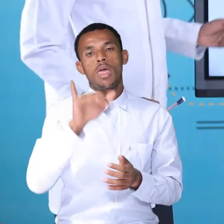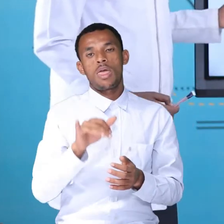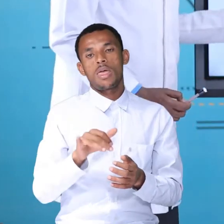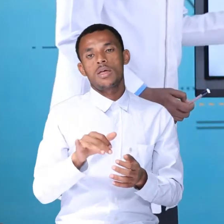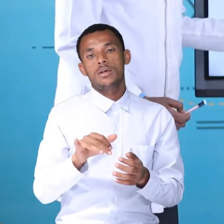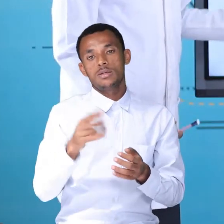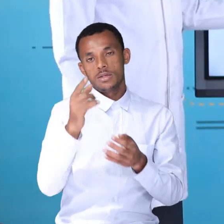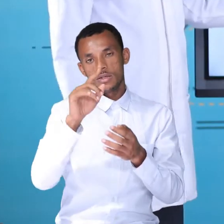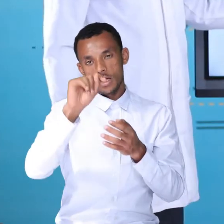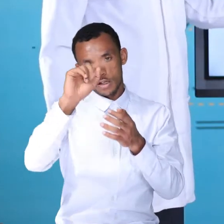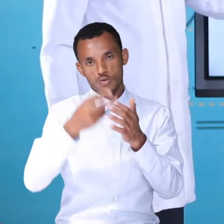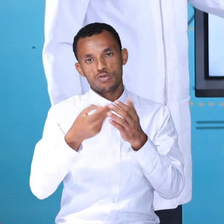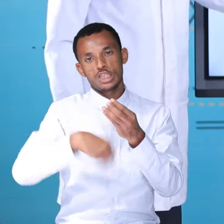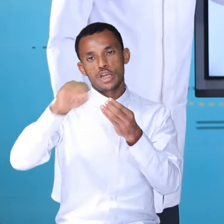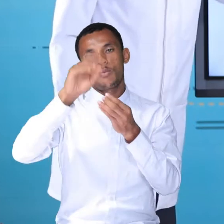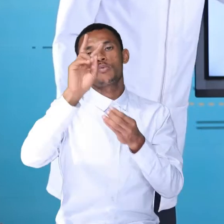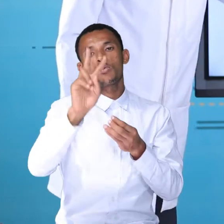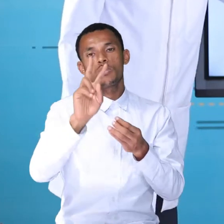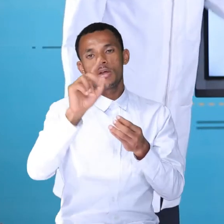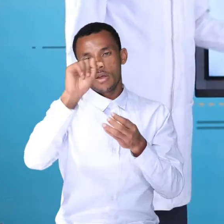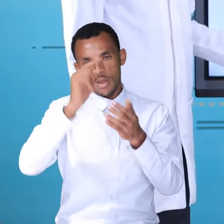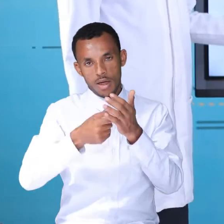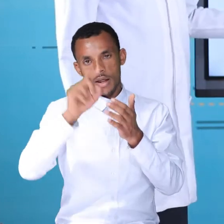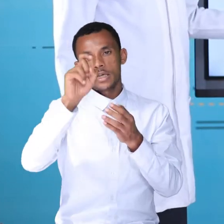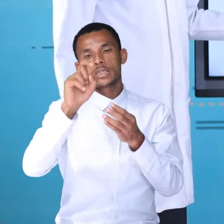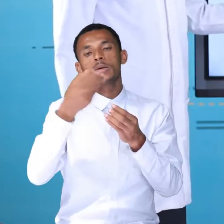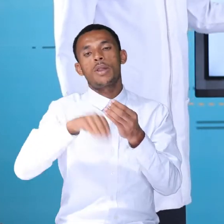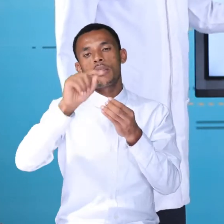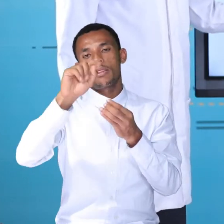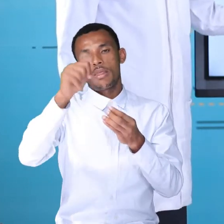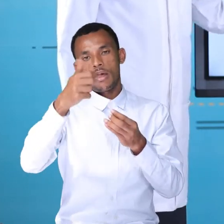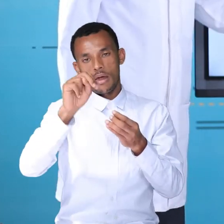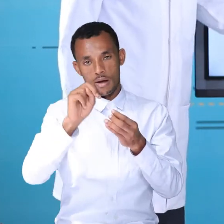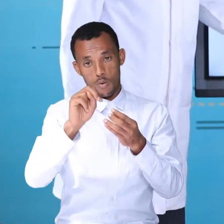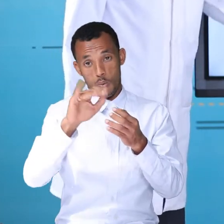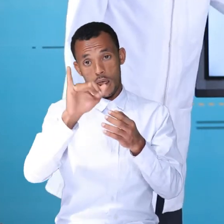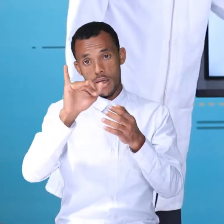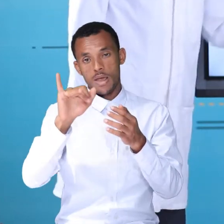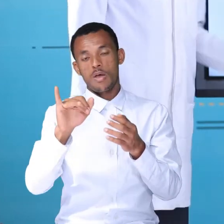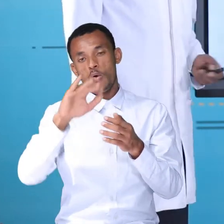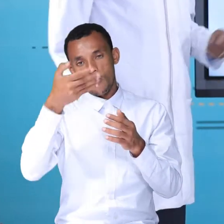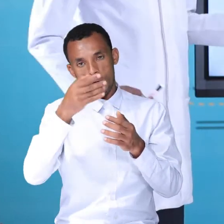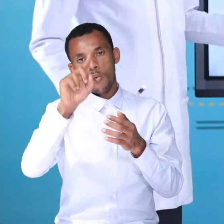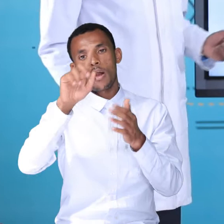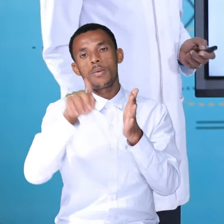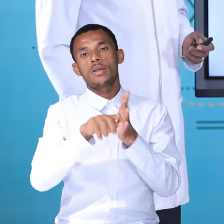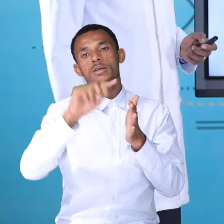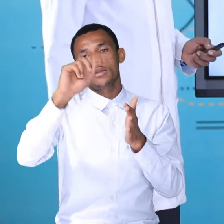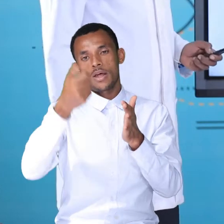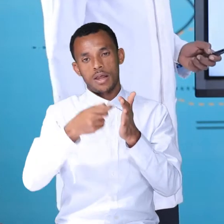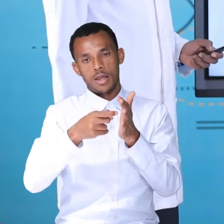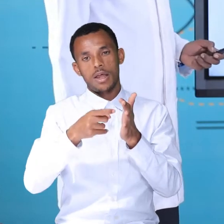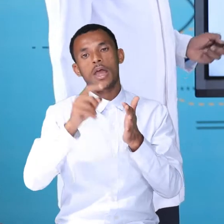Tangent of the sum of the two, tan x plus tan y over 1 minus tan x times tan y, which can be